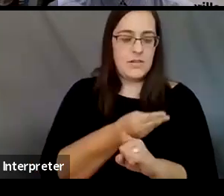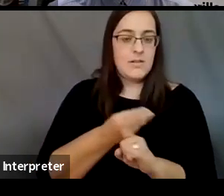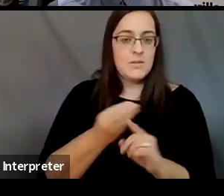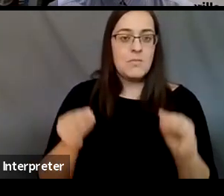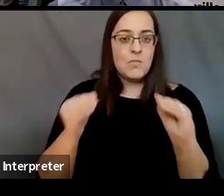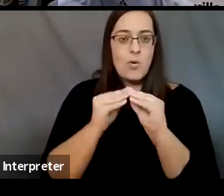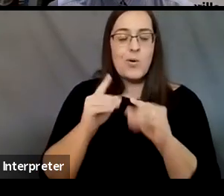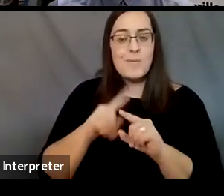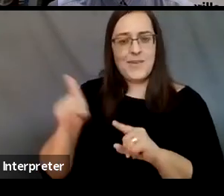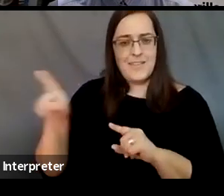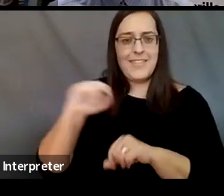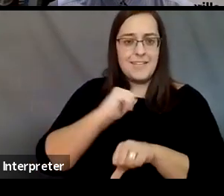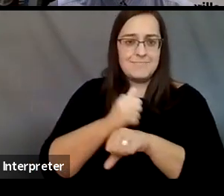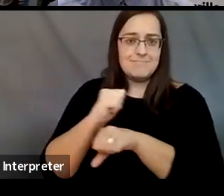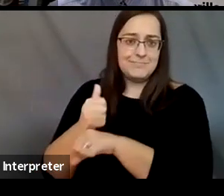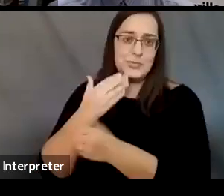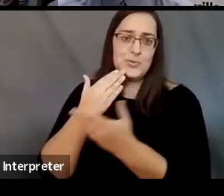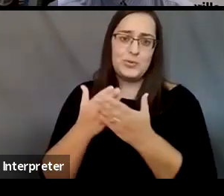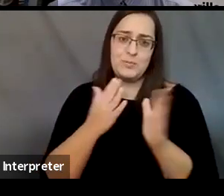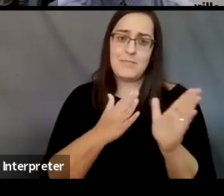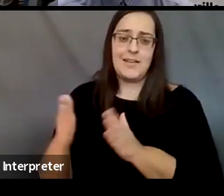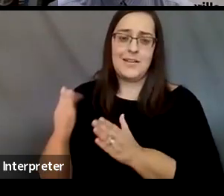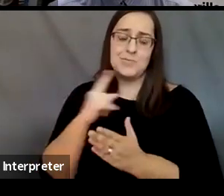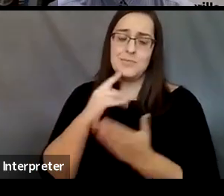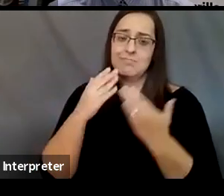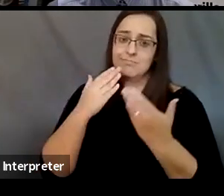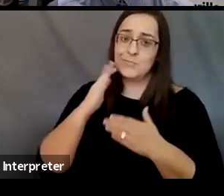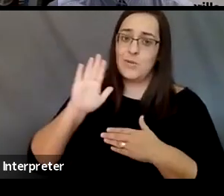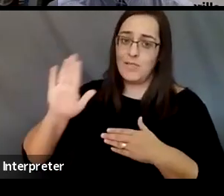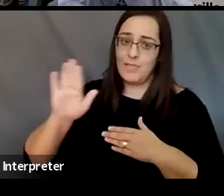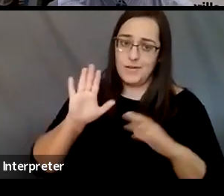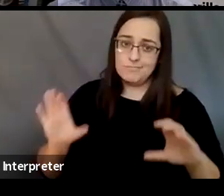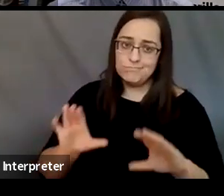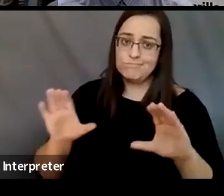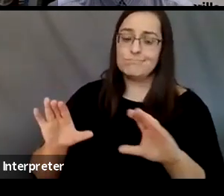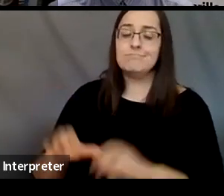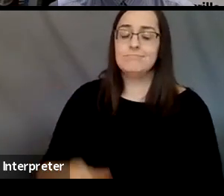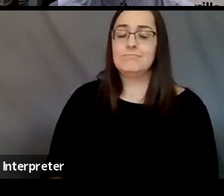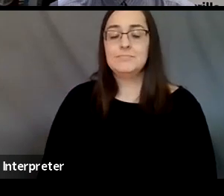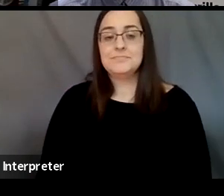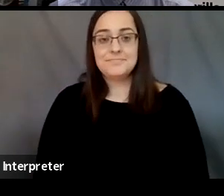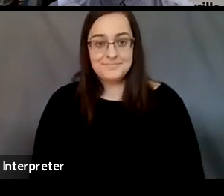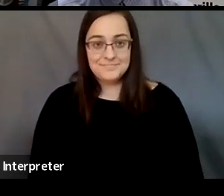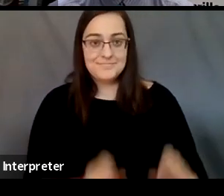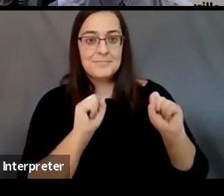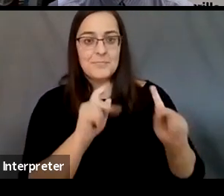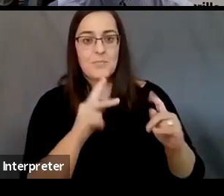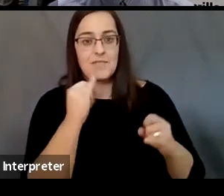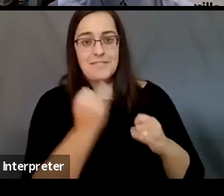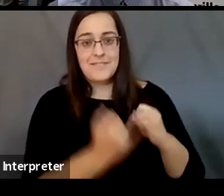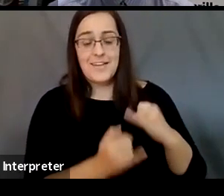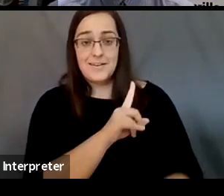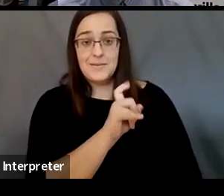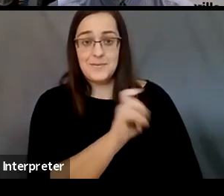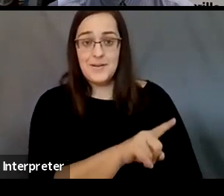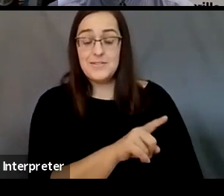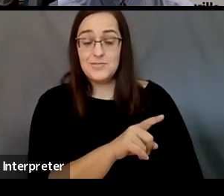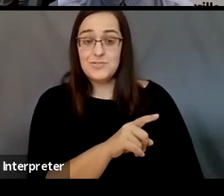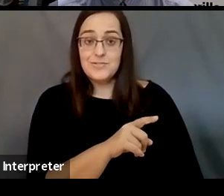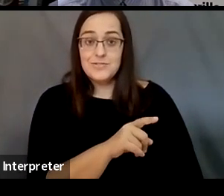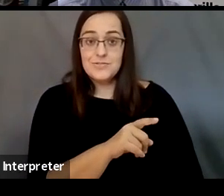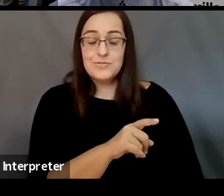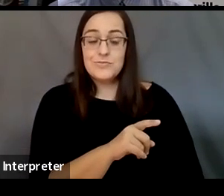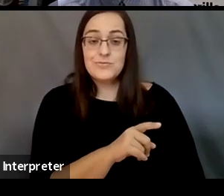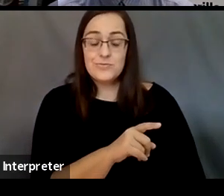have good plans in place, and so we appreciate their efforts. Okay, and final question. I know you were talking about the